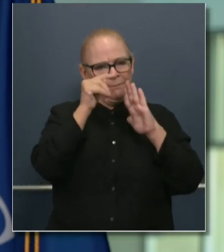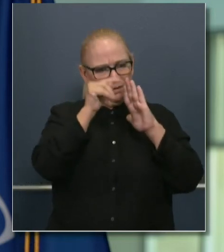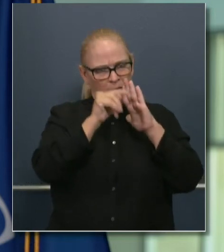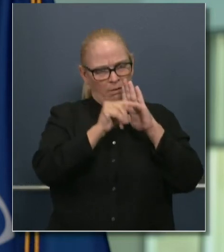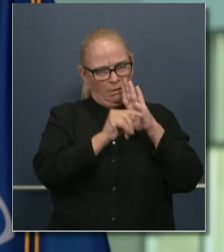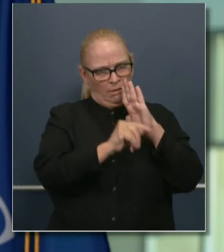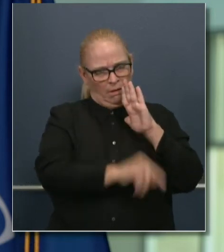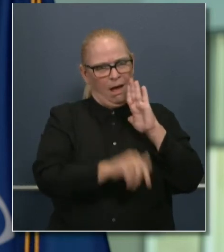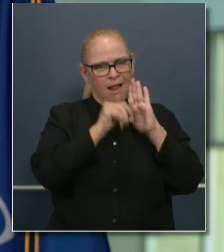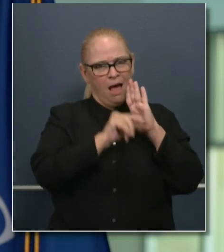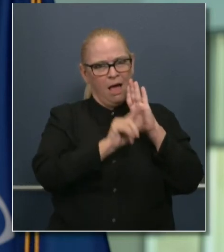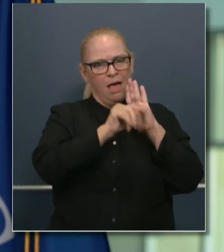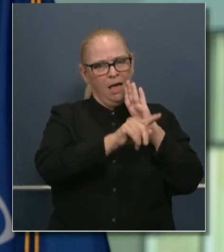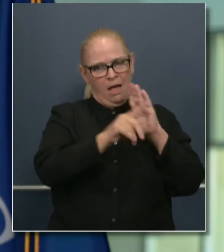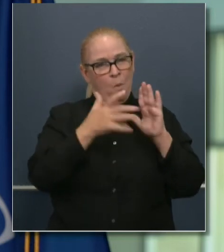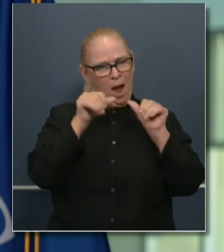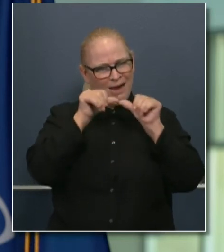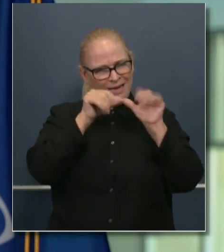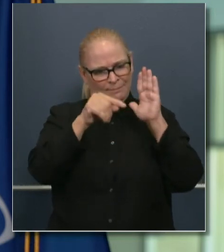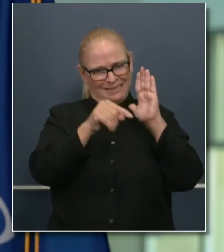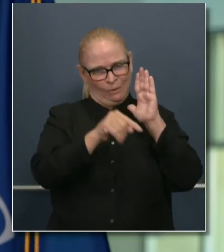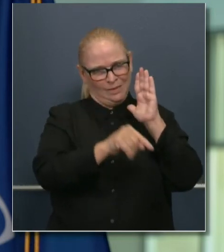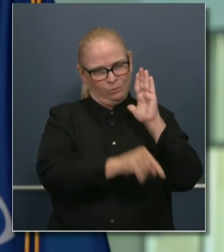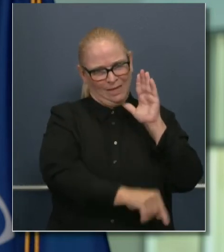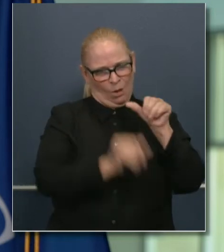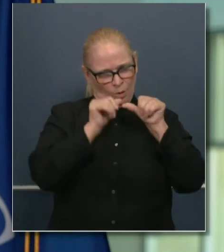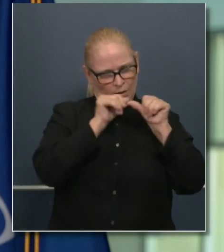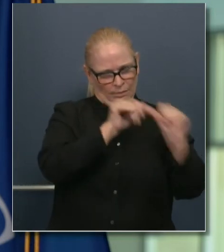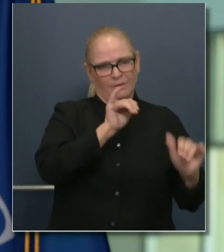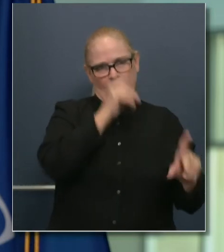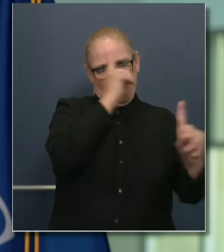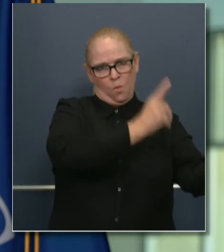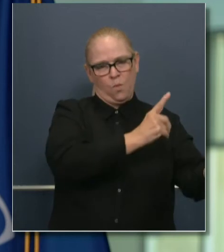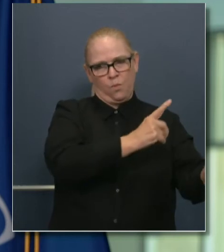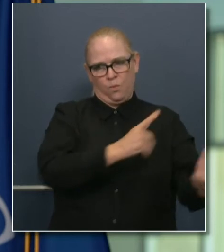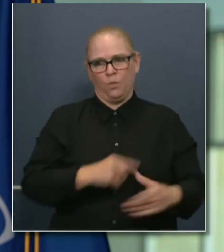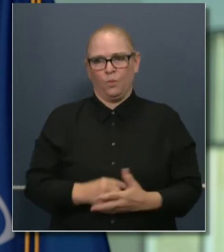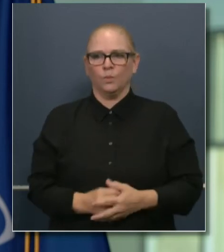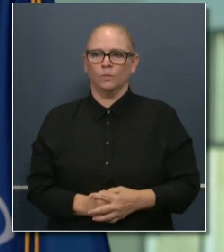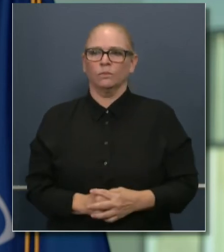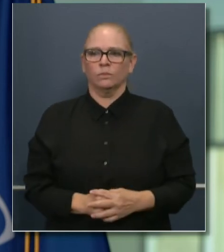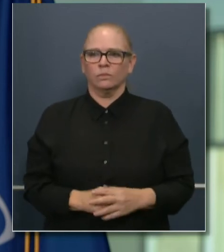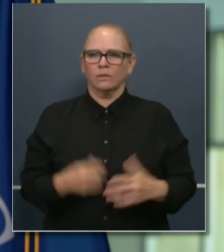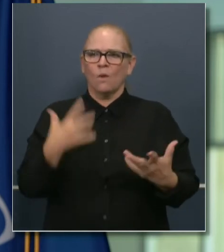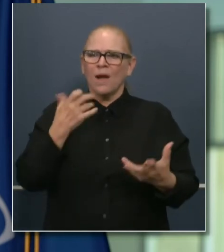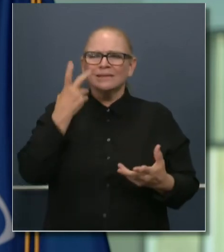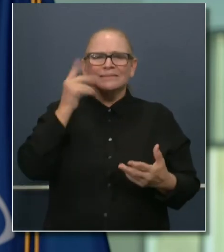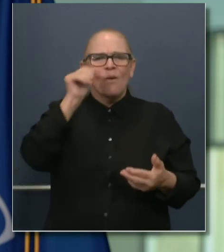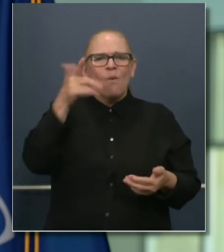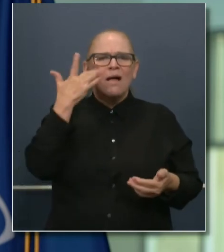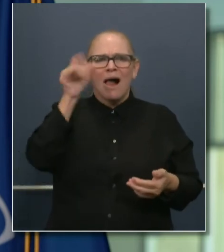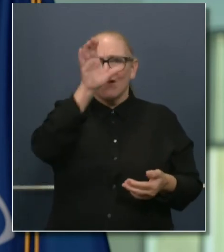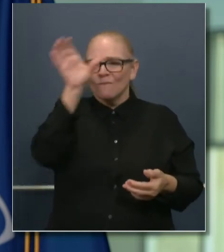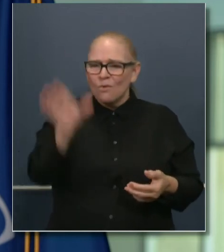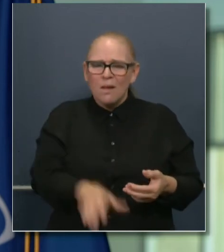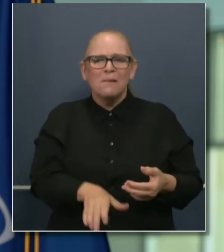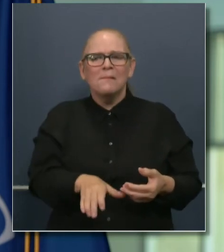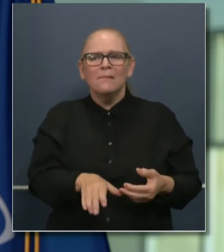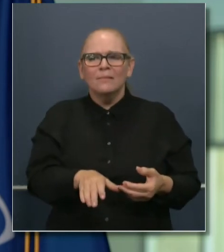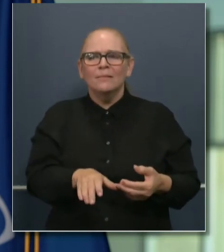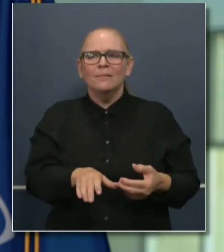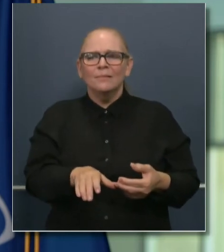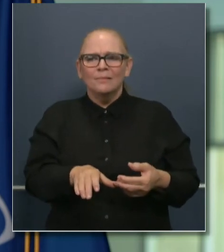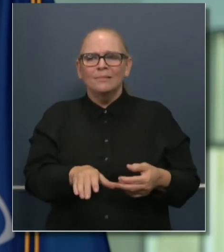market decline, stabilization, and a commensurate effort, which is critical, of